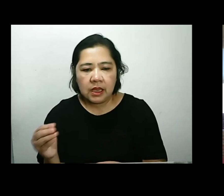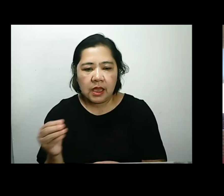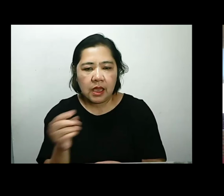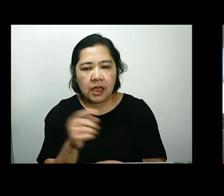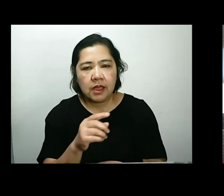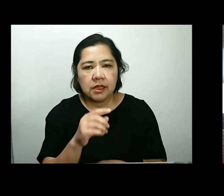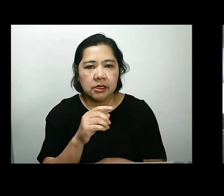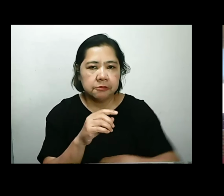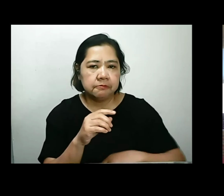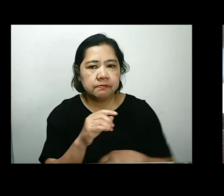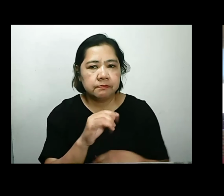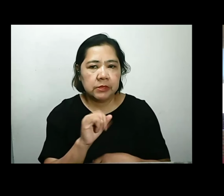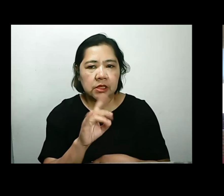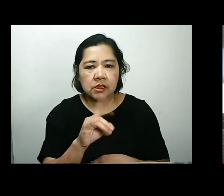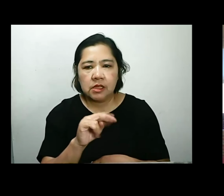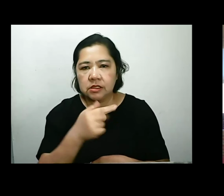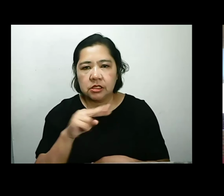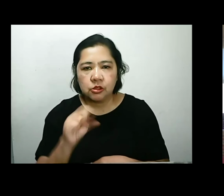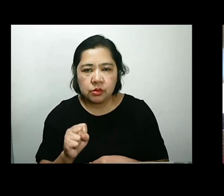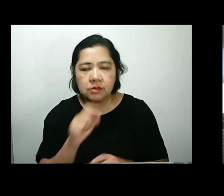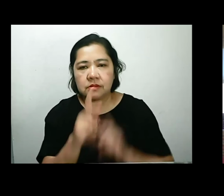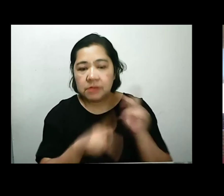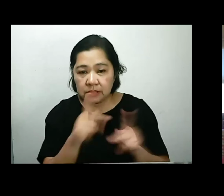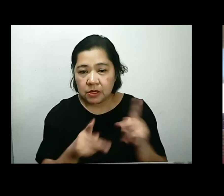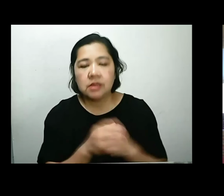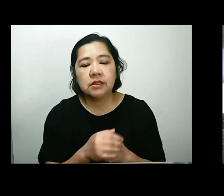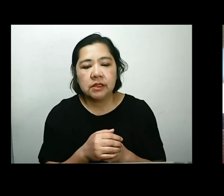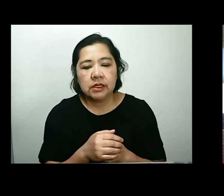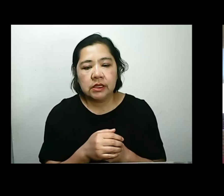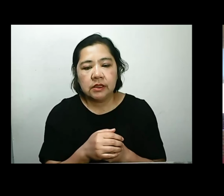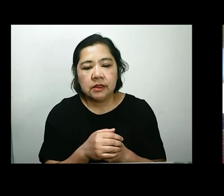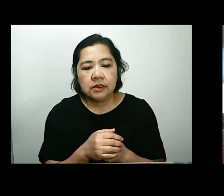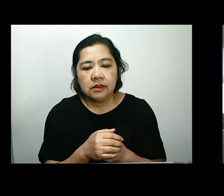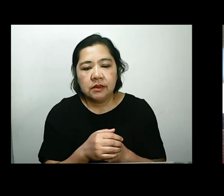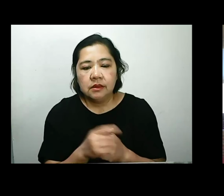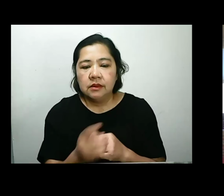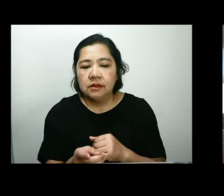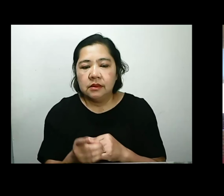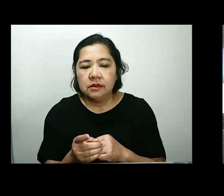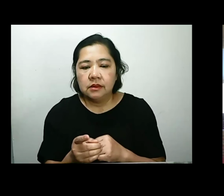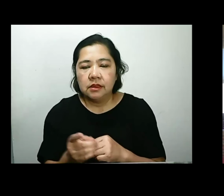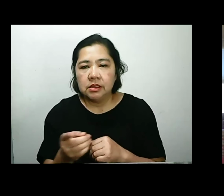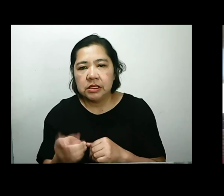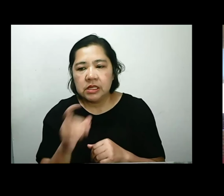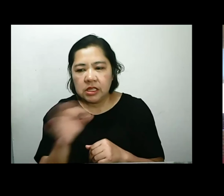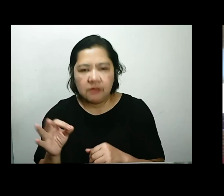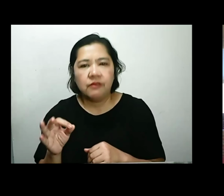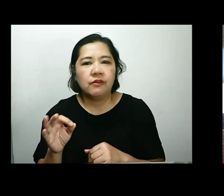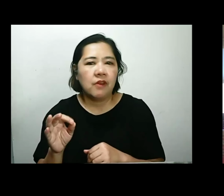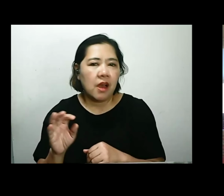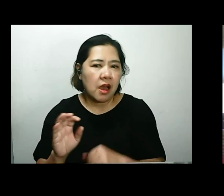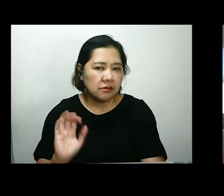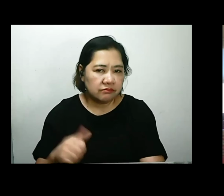indigenous peoples. For example, if you do, you know, coal power plant there, or you